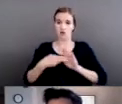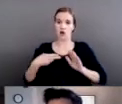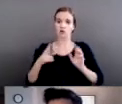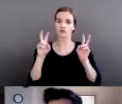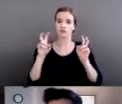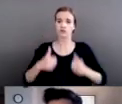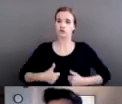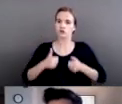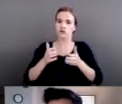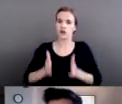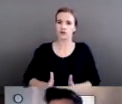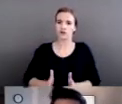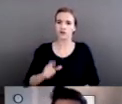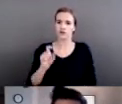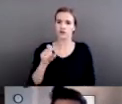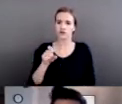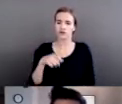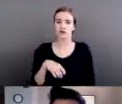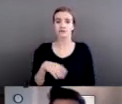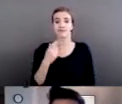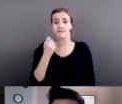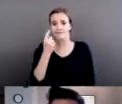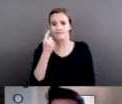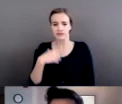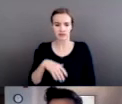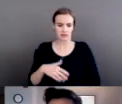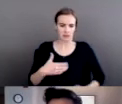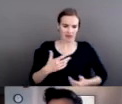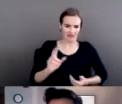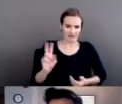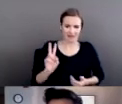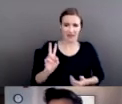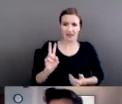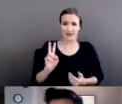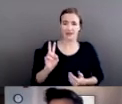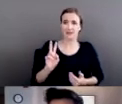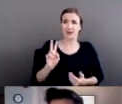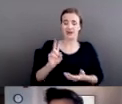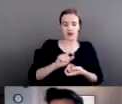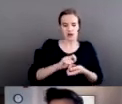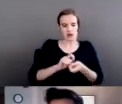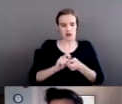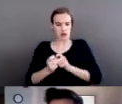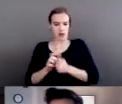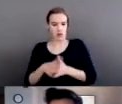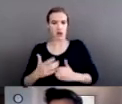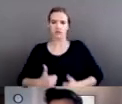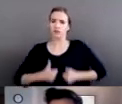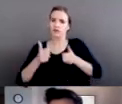always easy to move from victim to survivor. Sometimes it can take, you know, days,